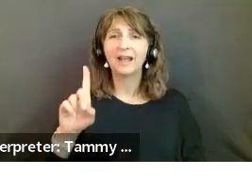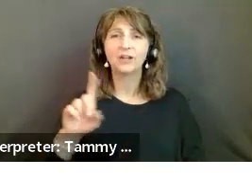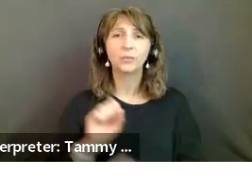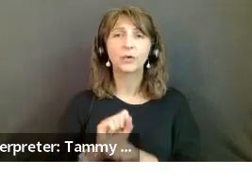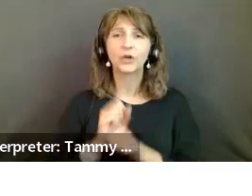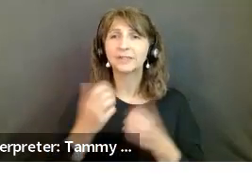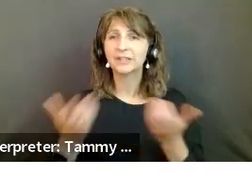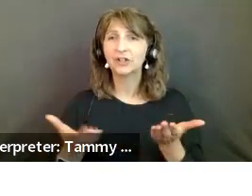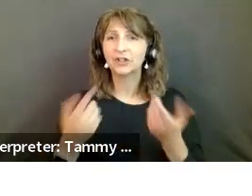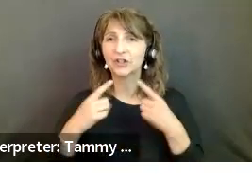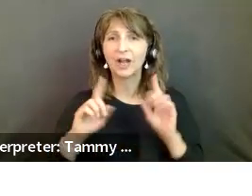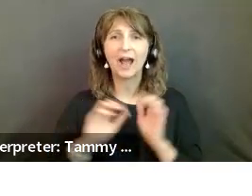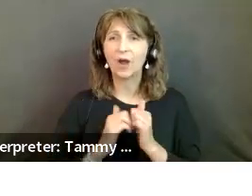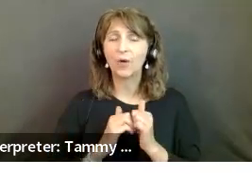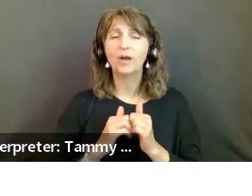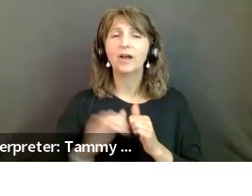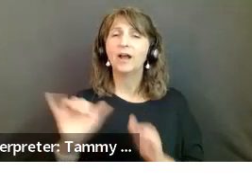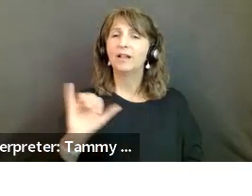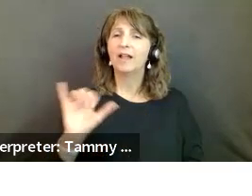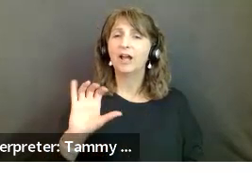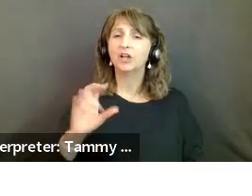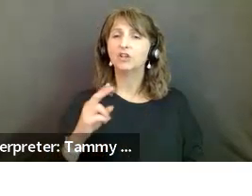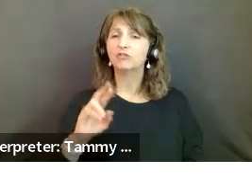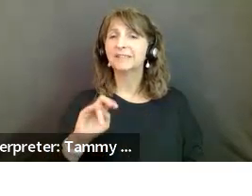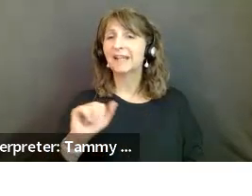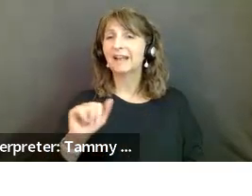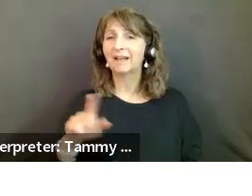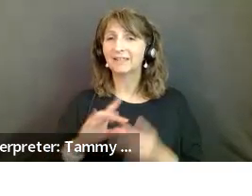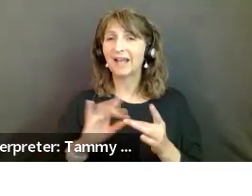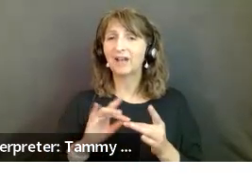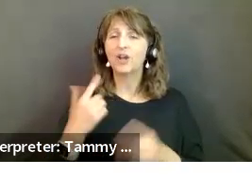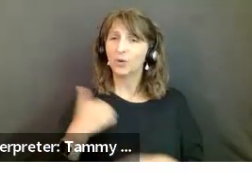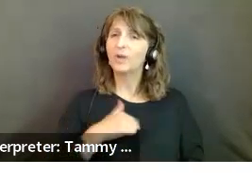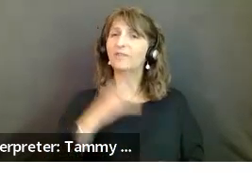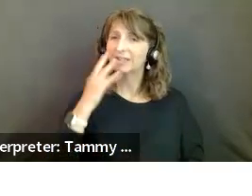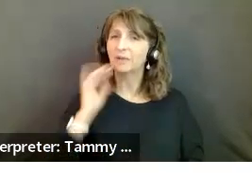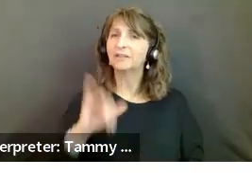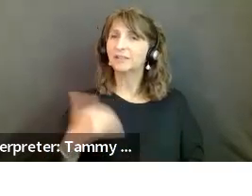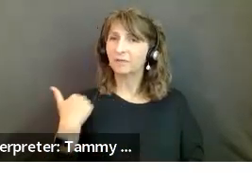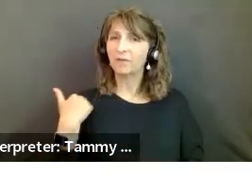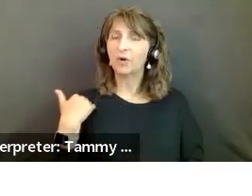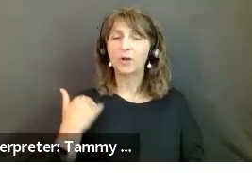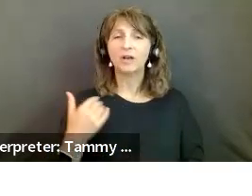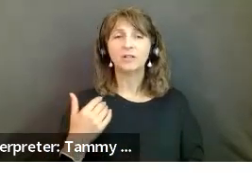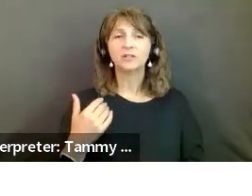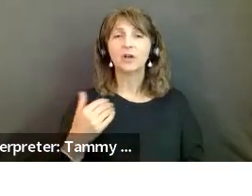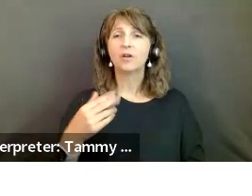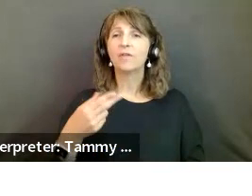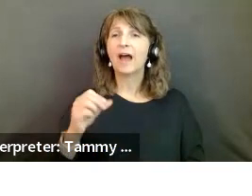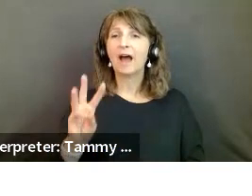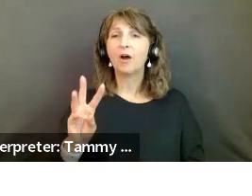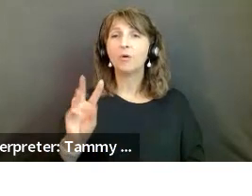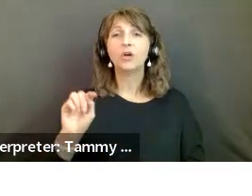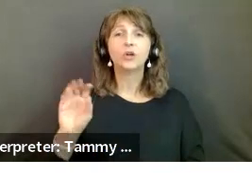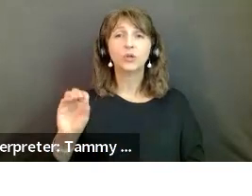it again, as Christina was saying about how we've lived this. So I've written a lot of the how-to guidance for the